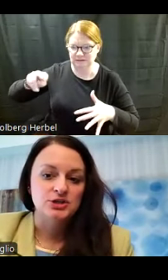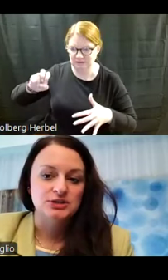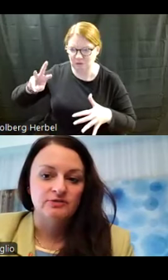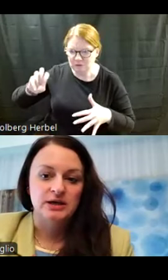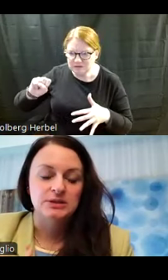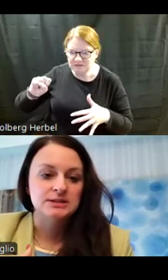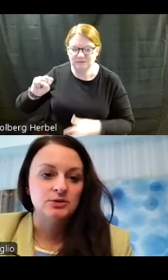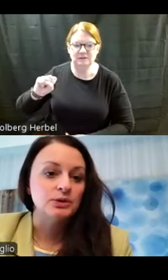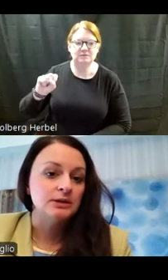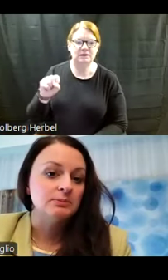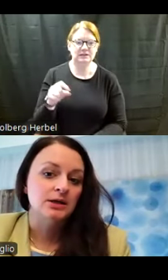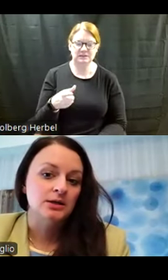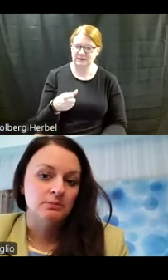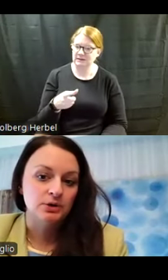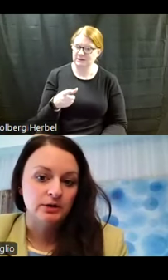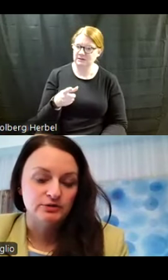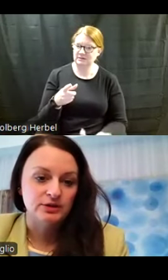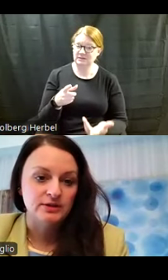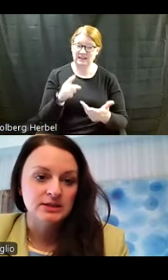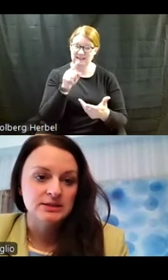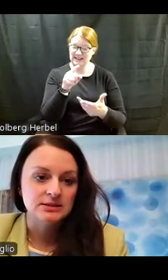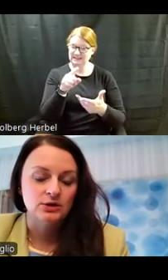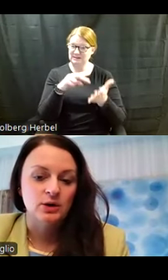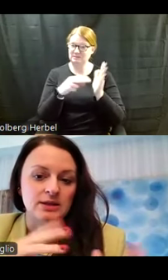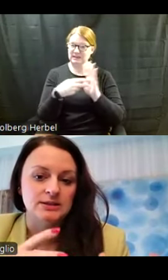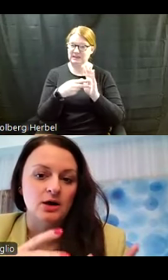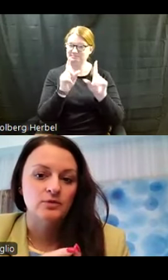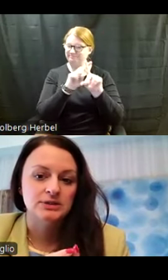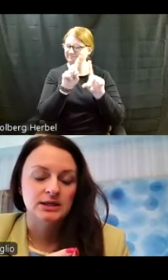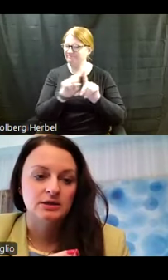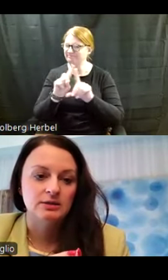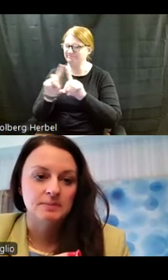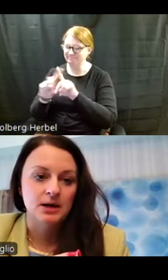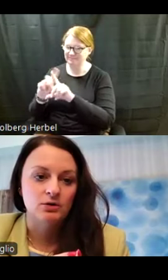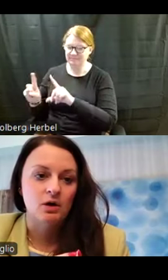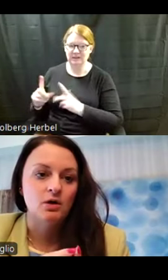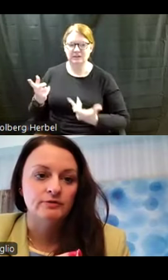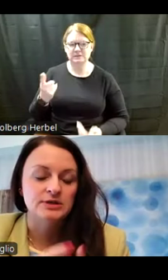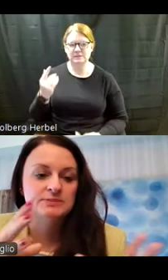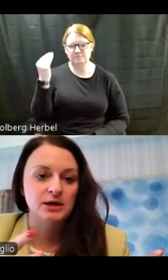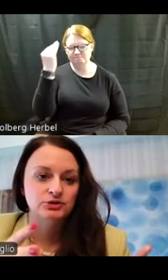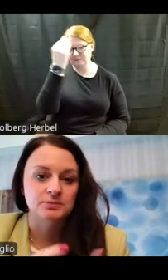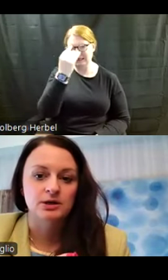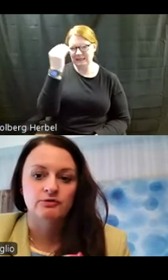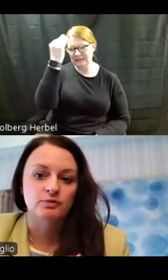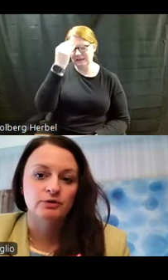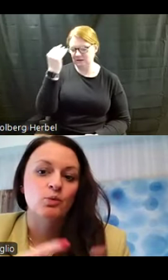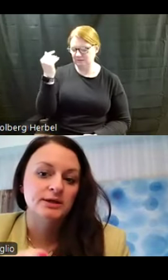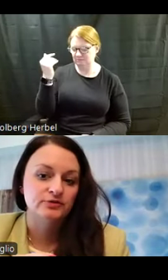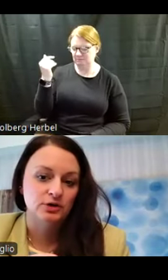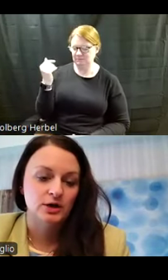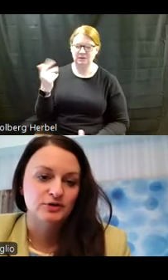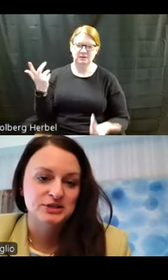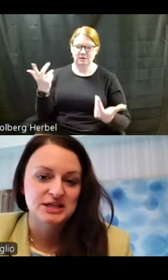with patients and families can really mean a number of different things. And so I think it's helpful to kind of think about all of the spectrum of